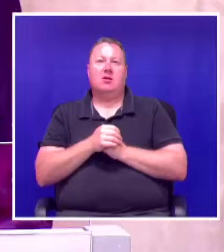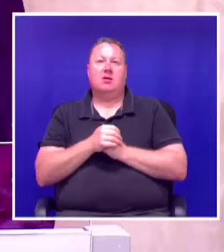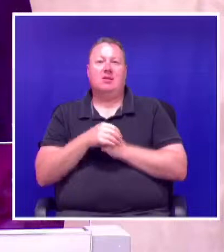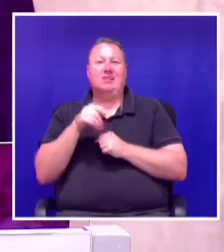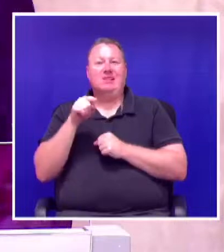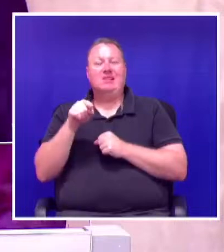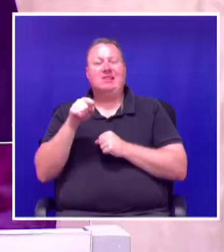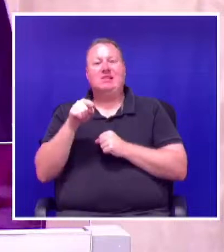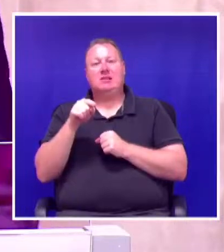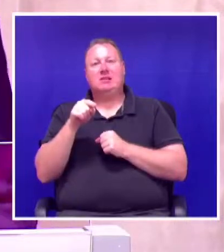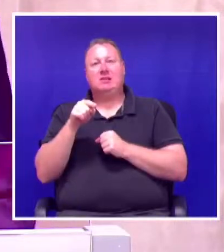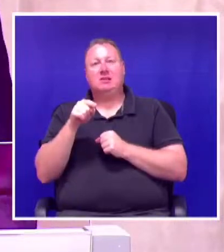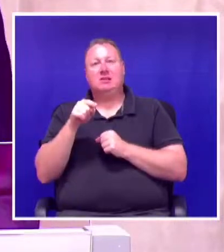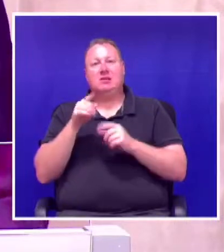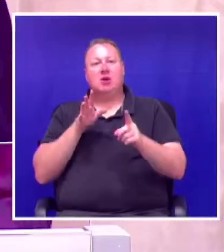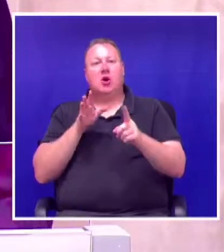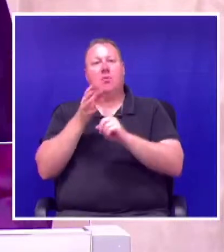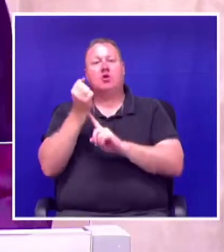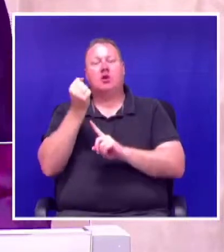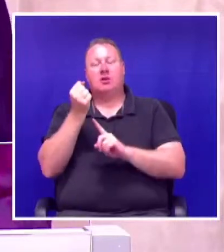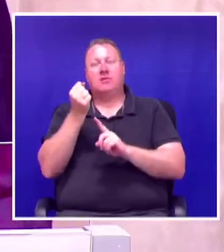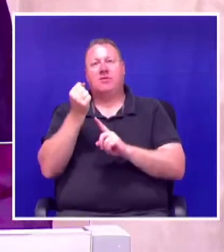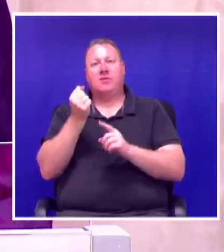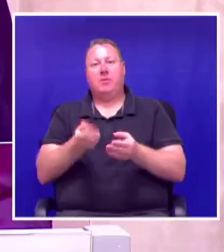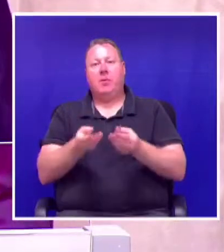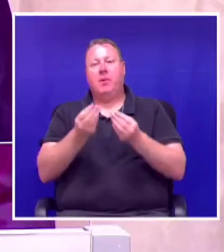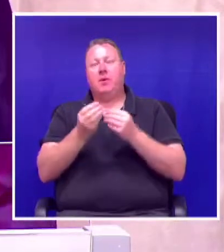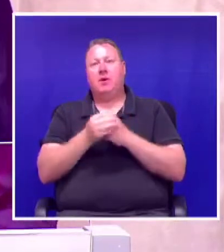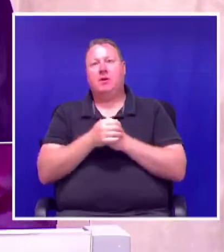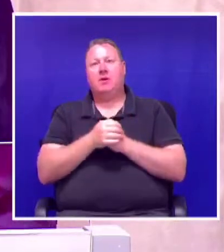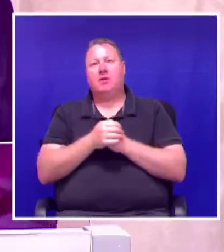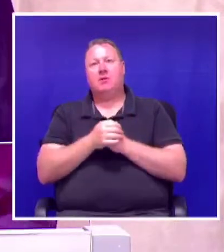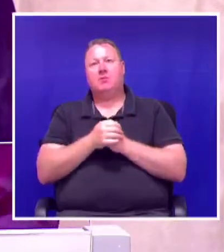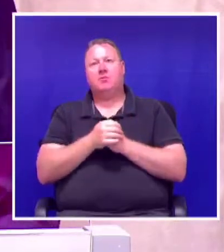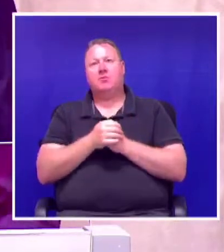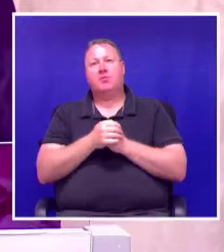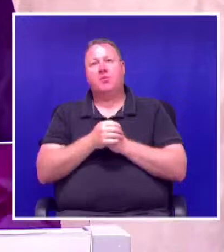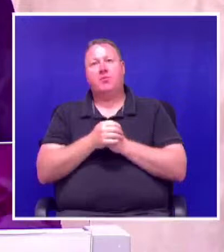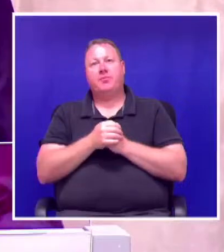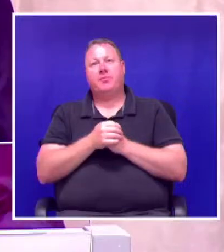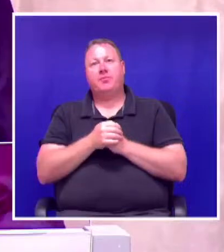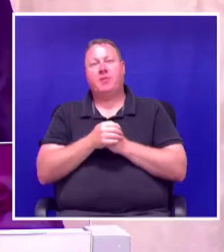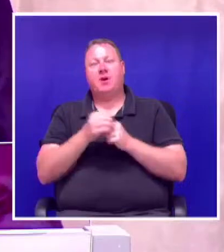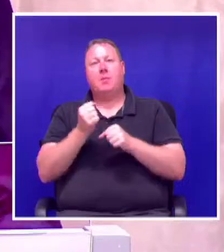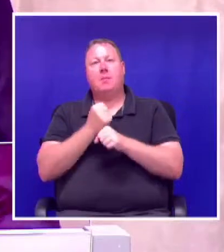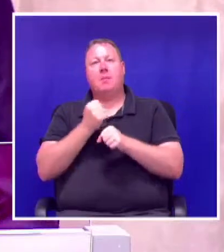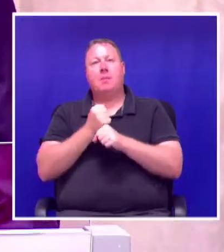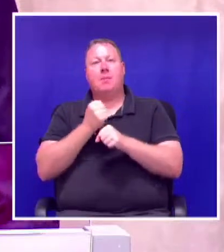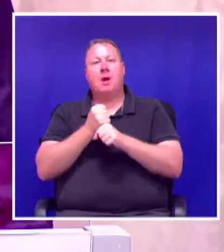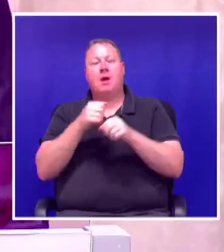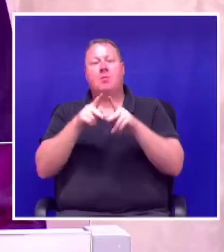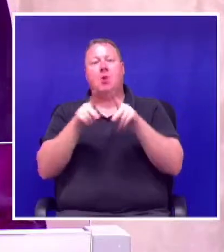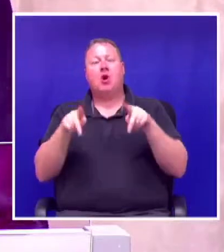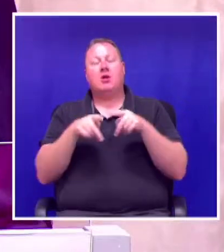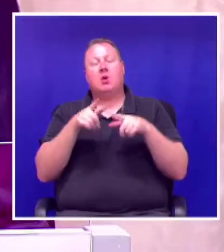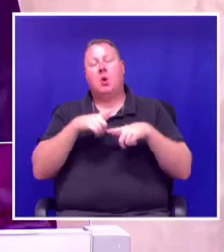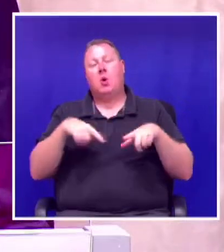driving objectives, that they must produce local goods rather